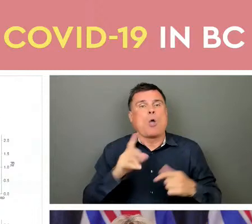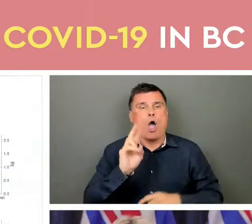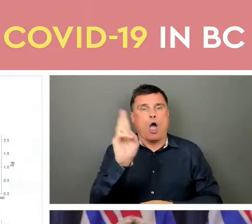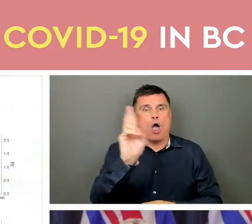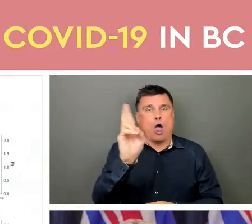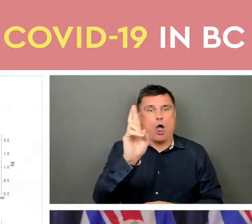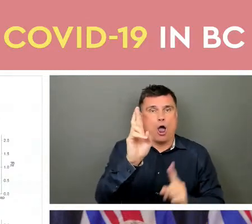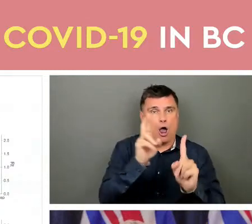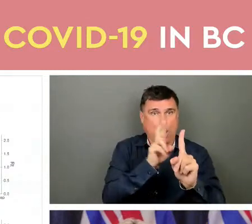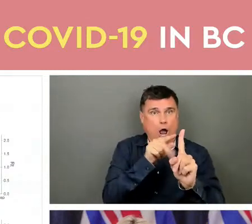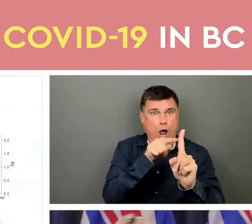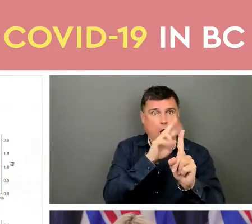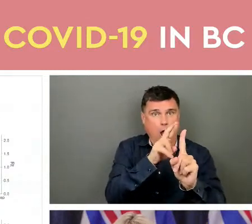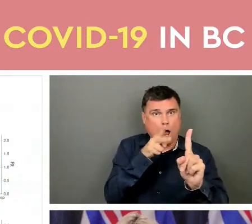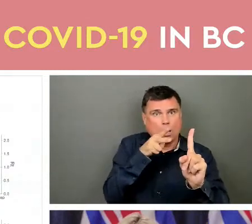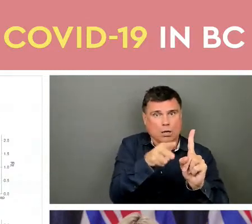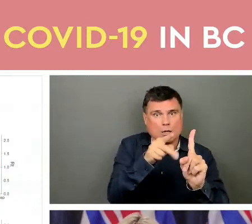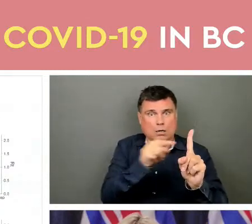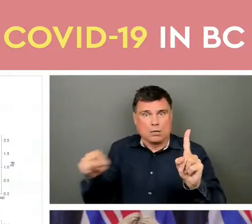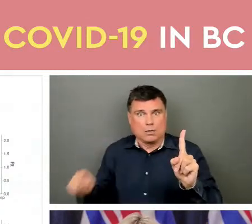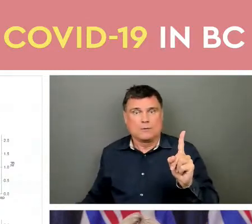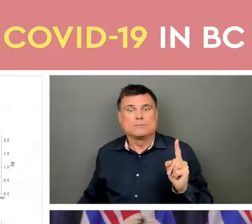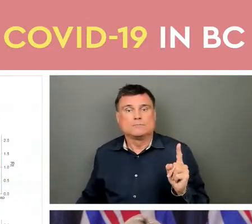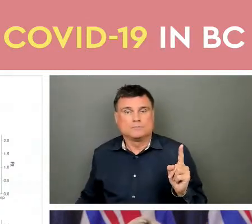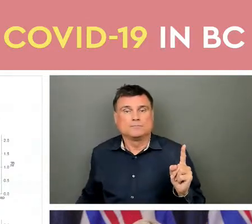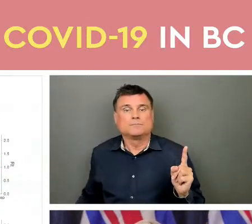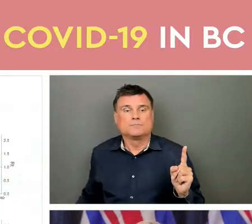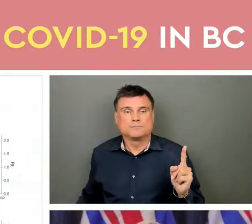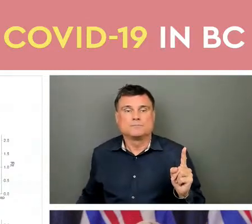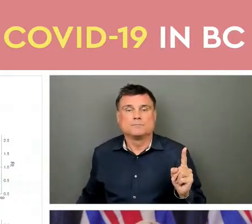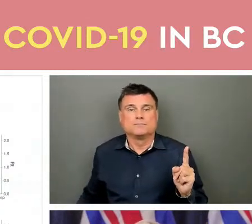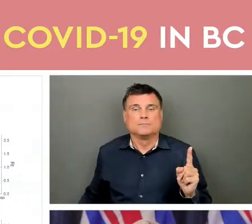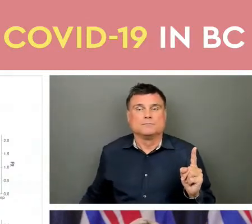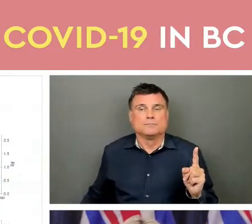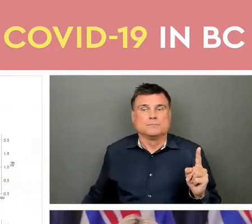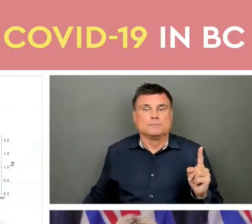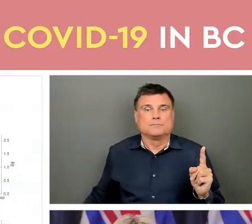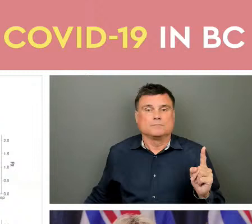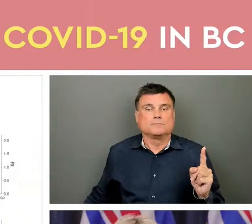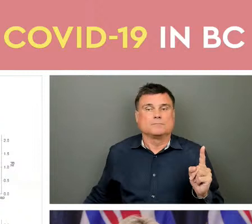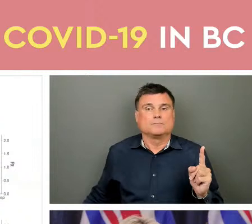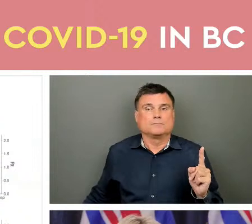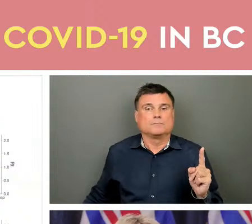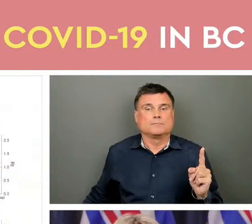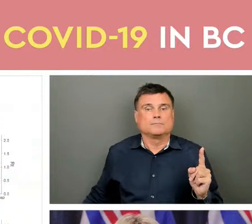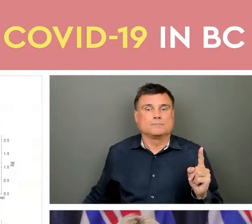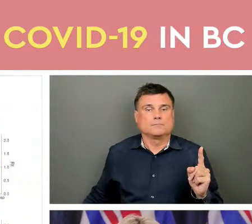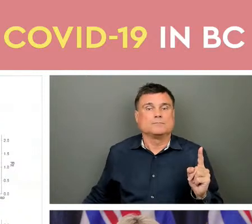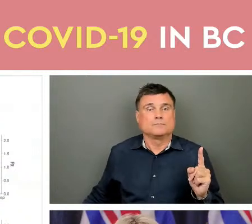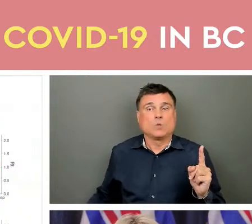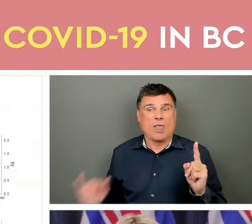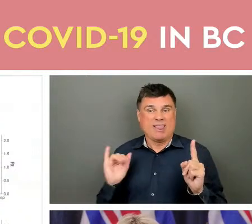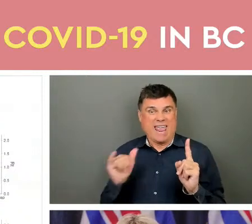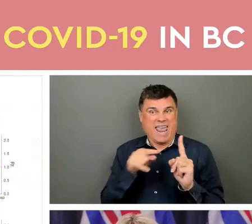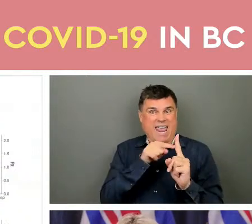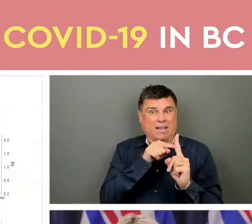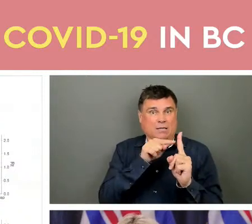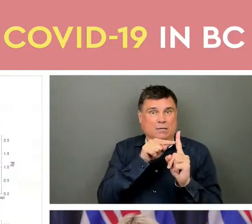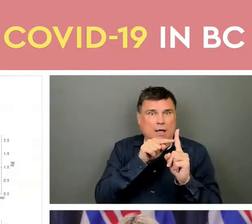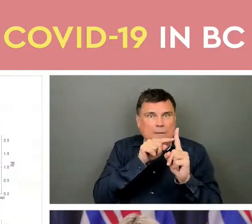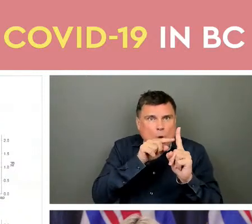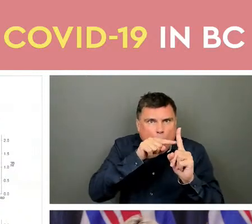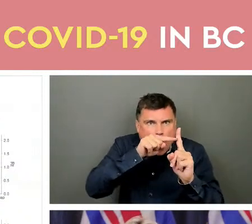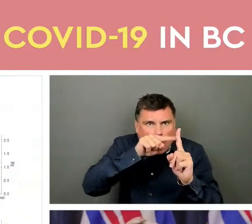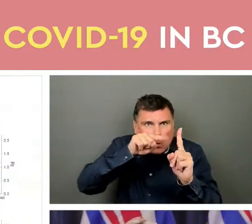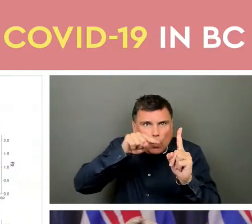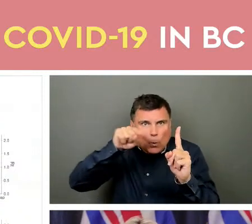the estimates are shown for the last week. And what they are showing now, we've been updating these and running the models to